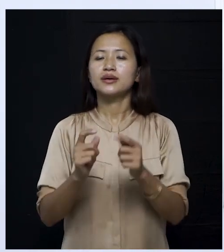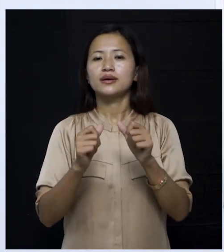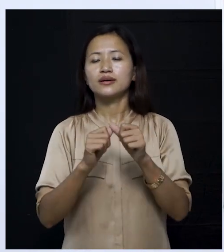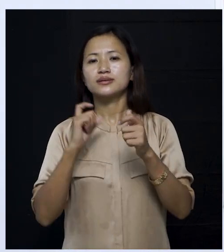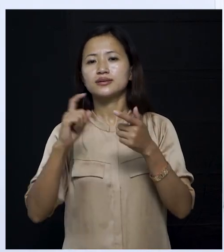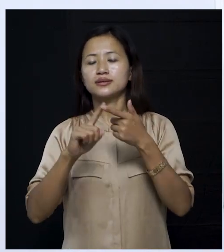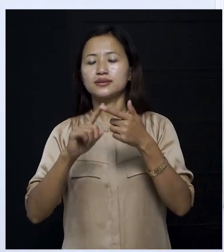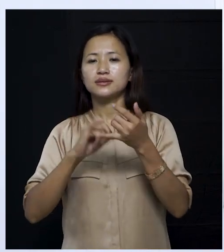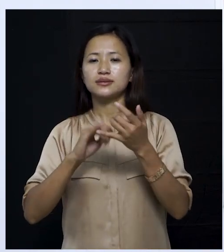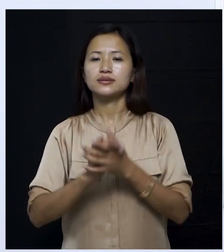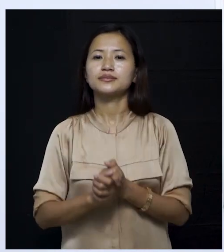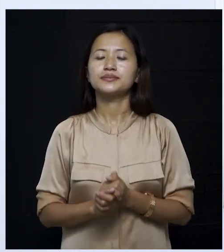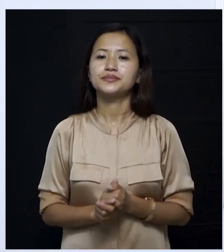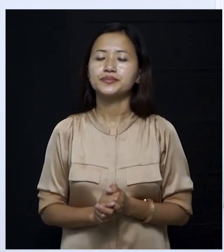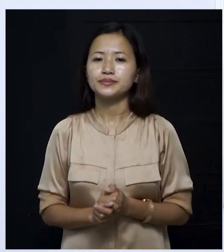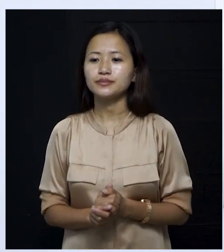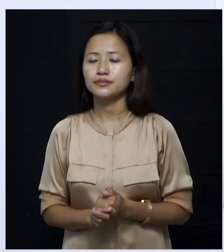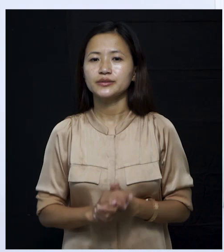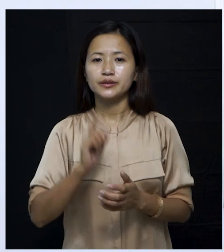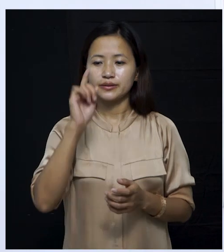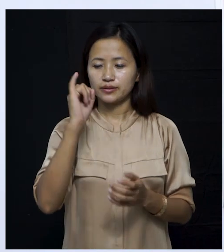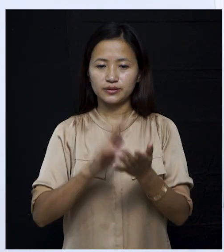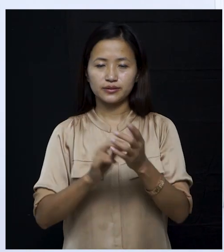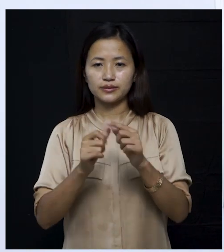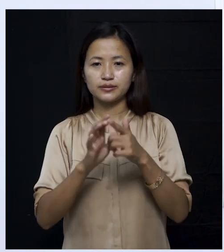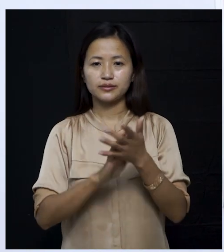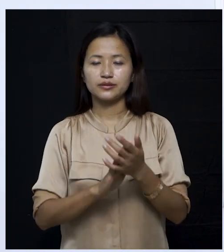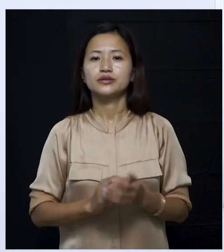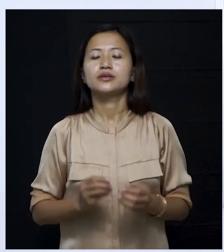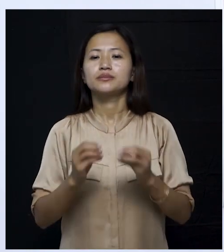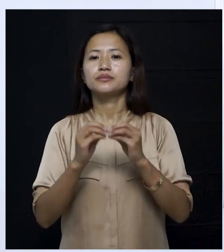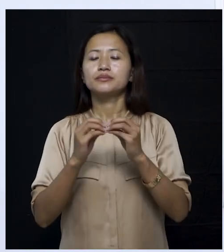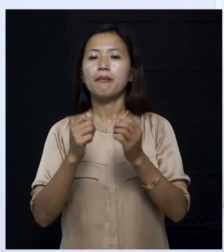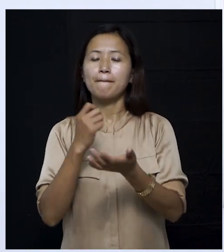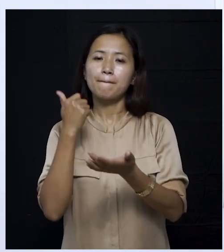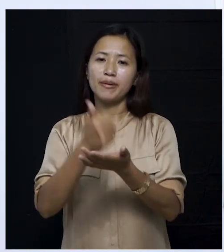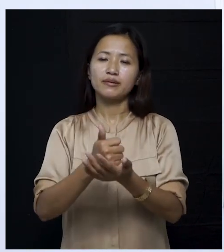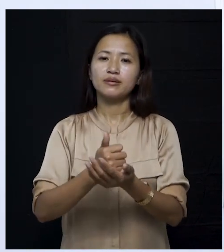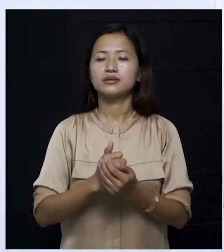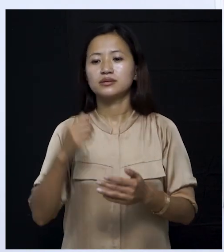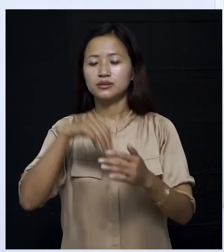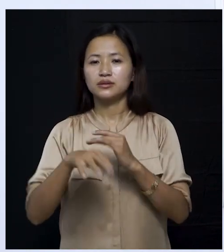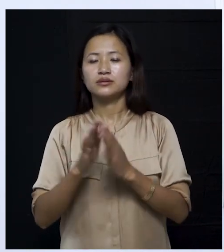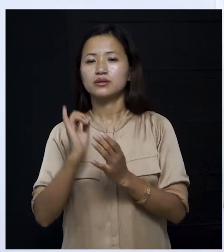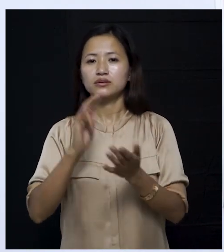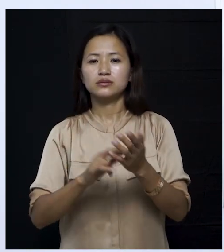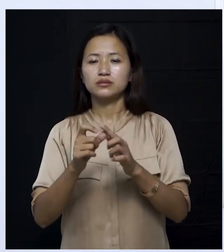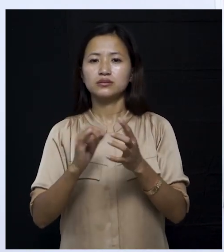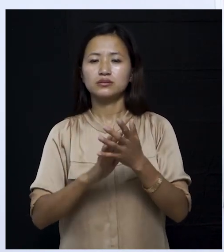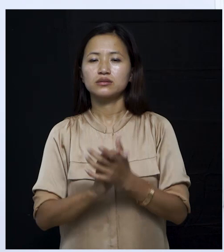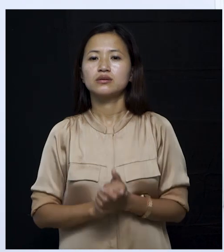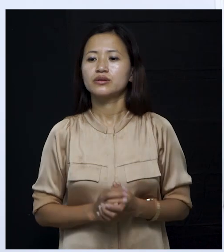so all these are called as indigenous bankers. And in this type of institution,